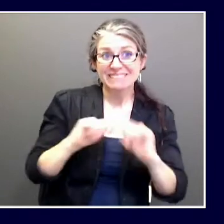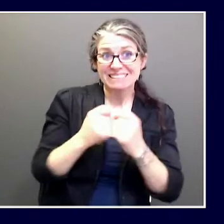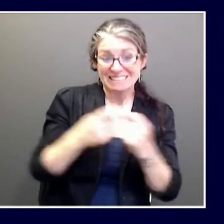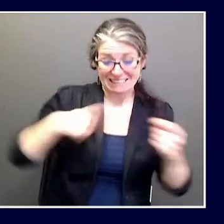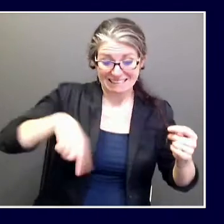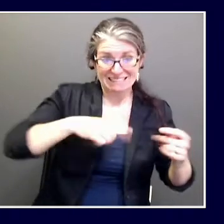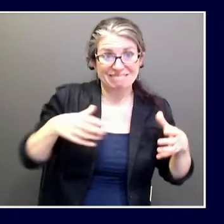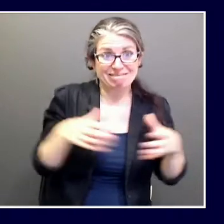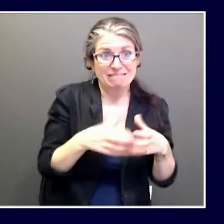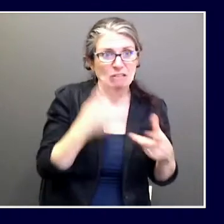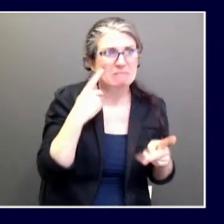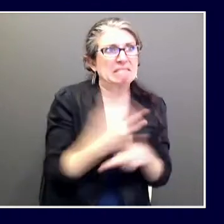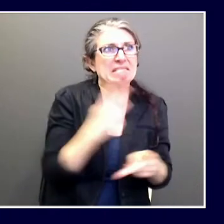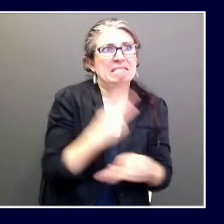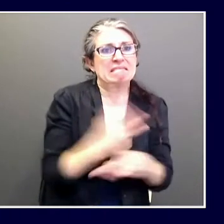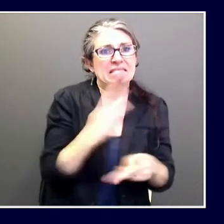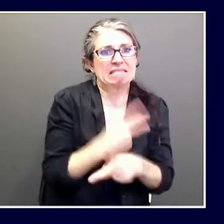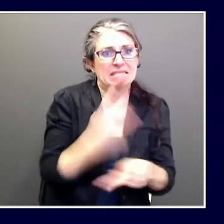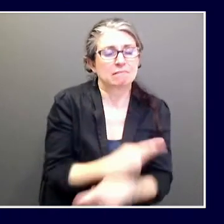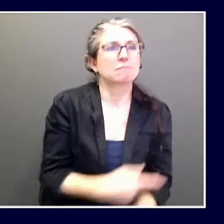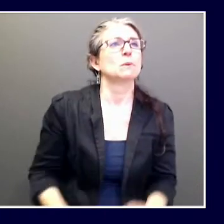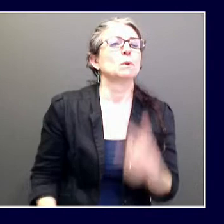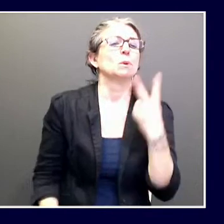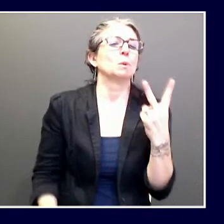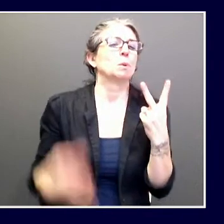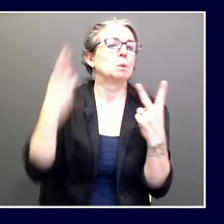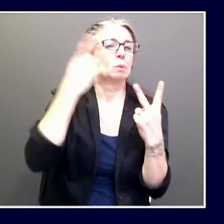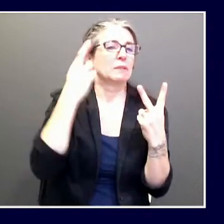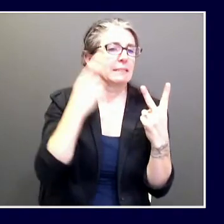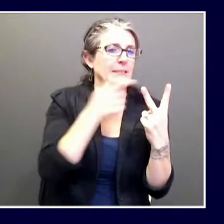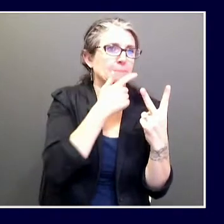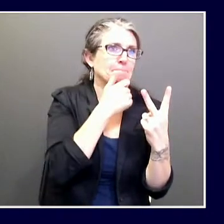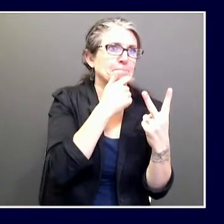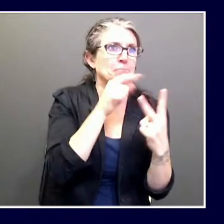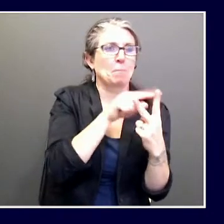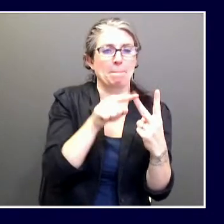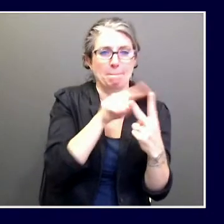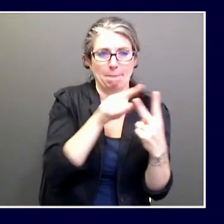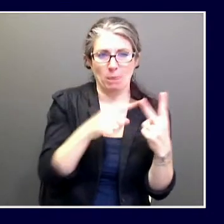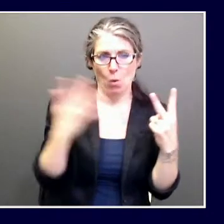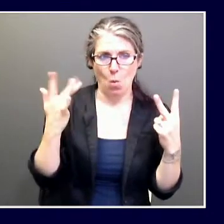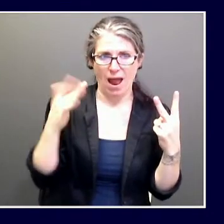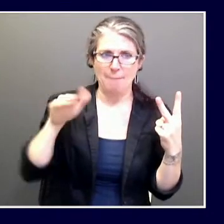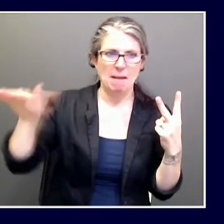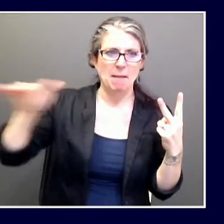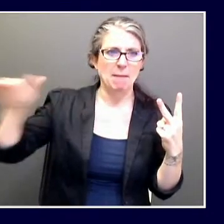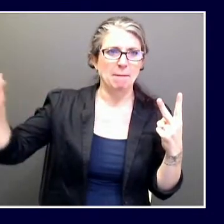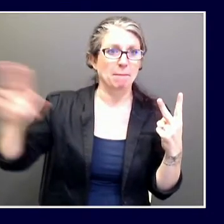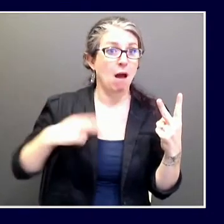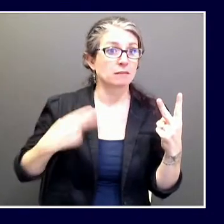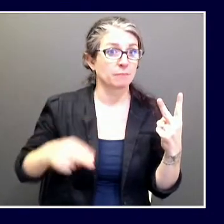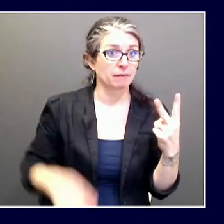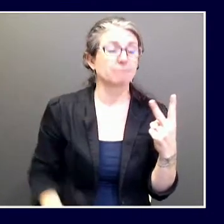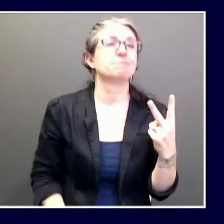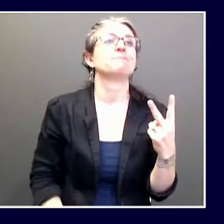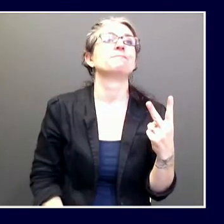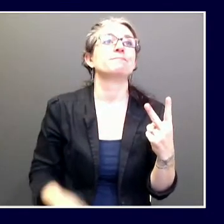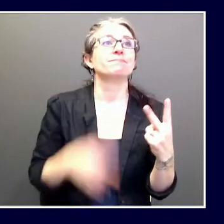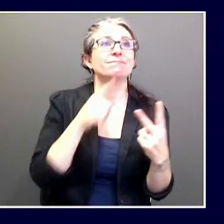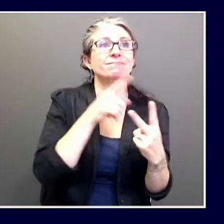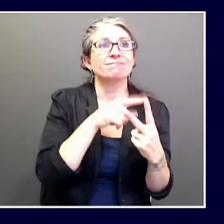that are driving, in particular, the hospitalization rates. Number one, at baseline, it's just vaccination